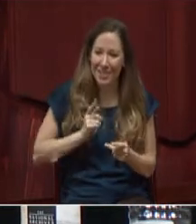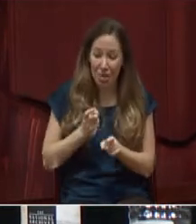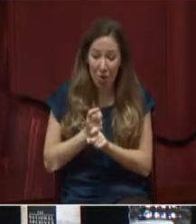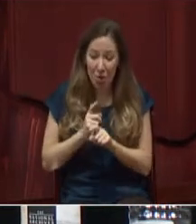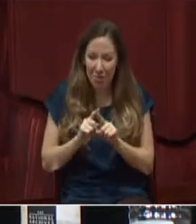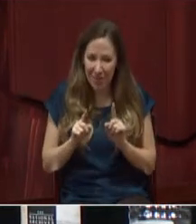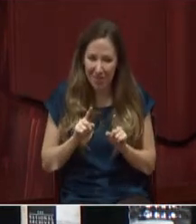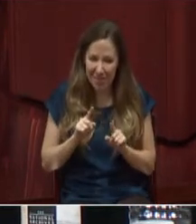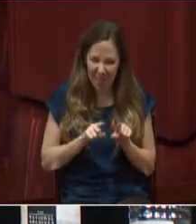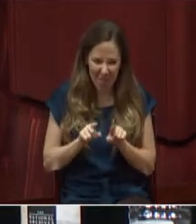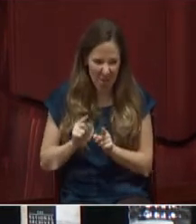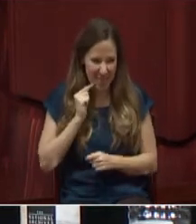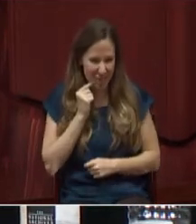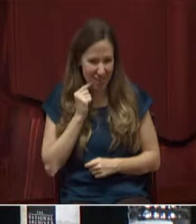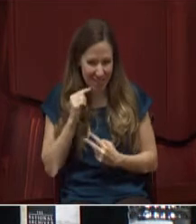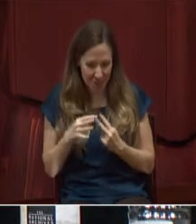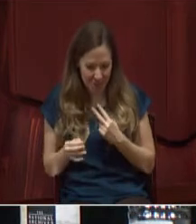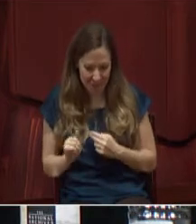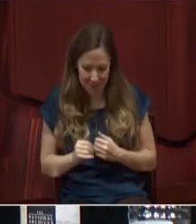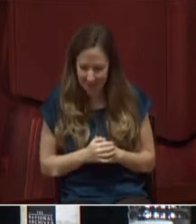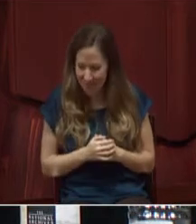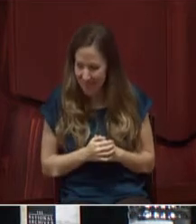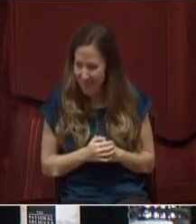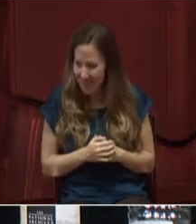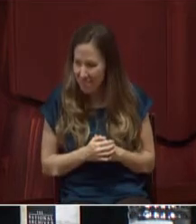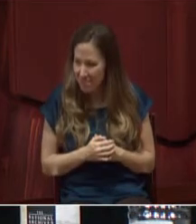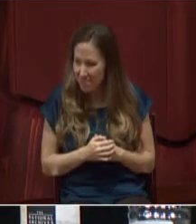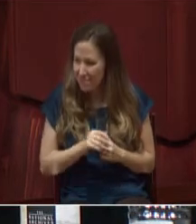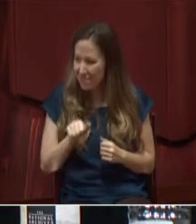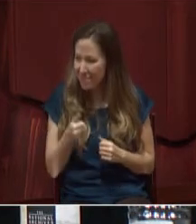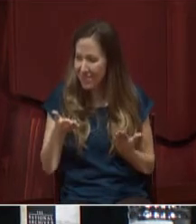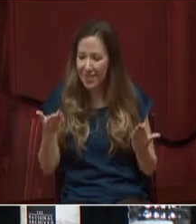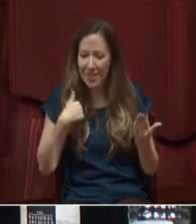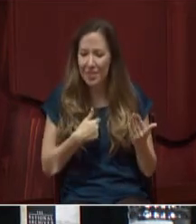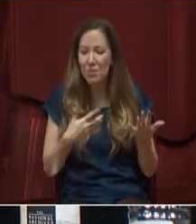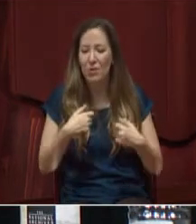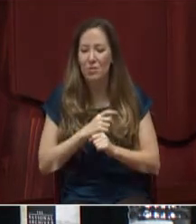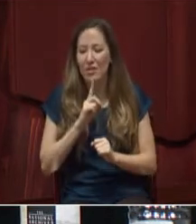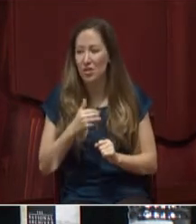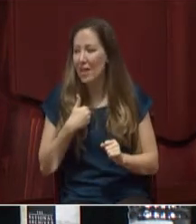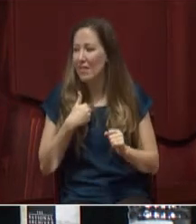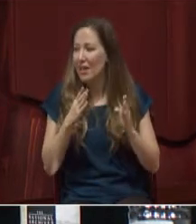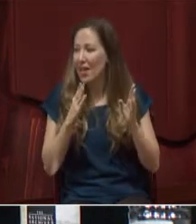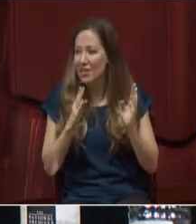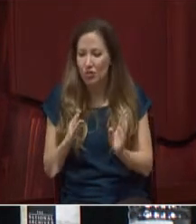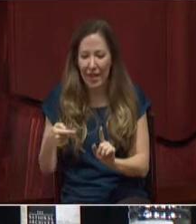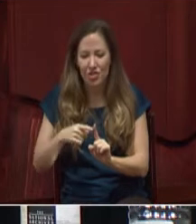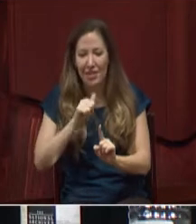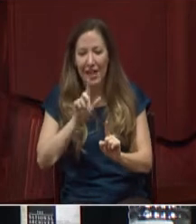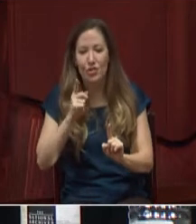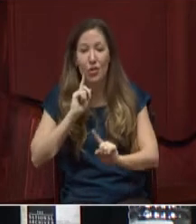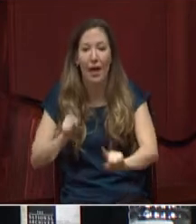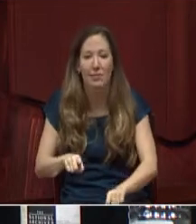options. And the other thing that you wanted to make sure was is there was a strategy and not just reacting